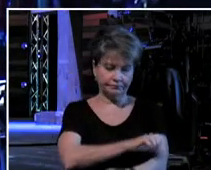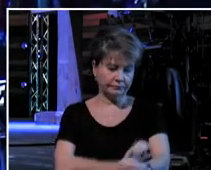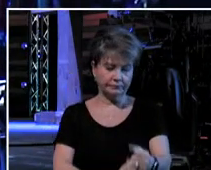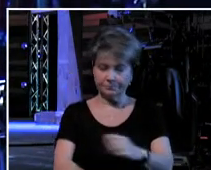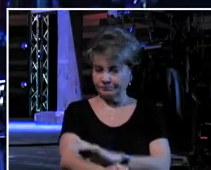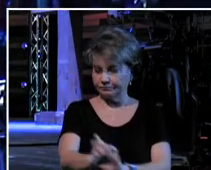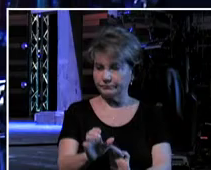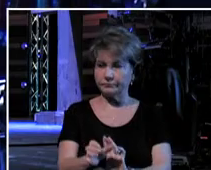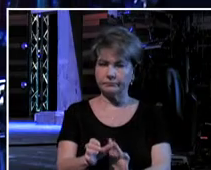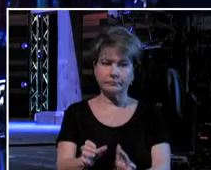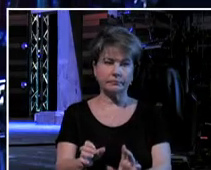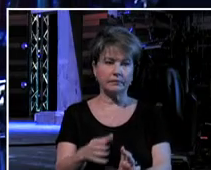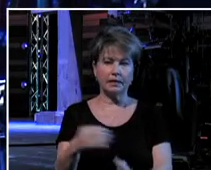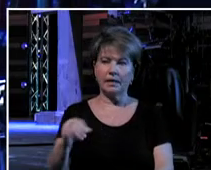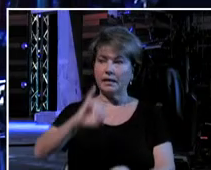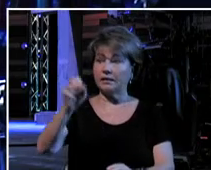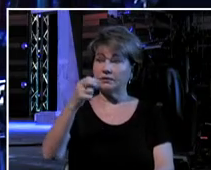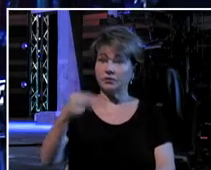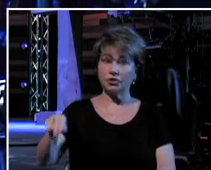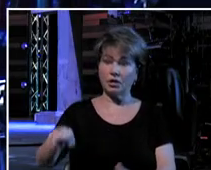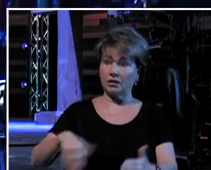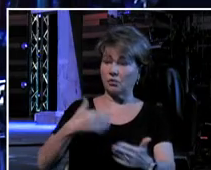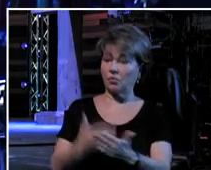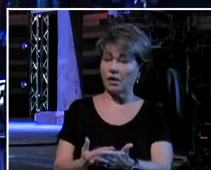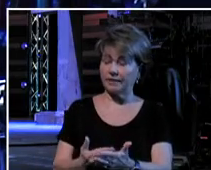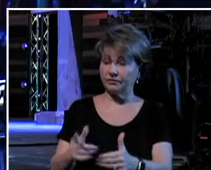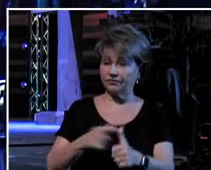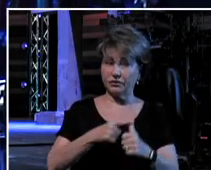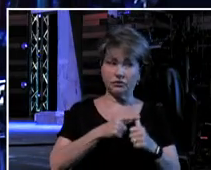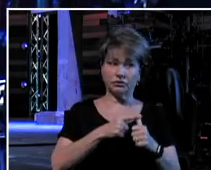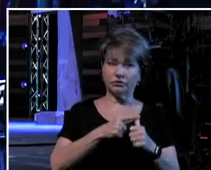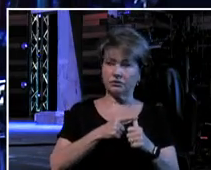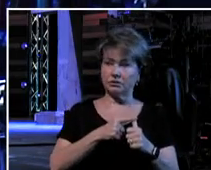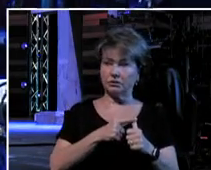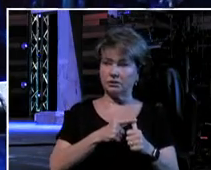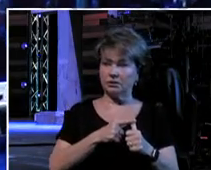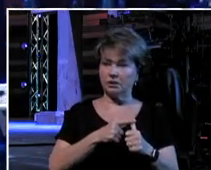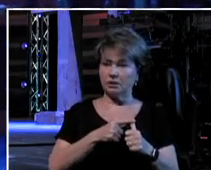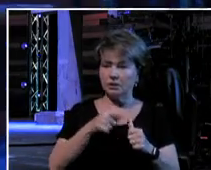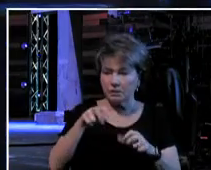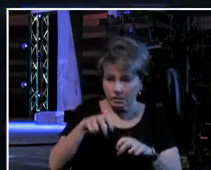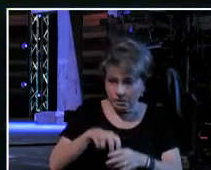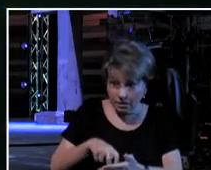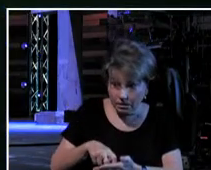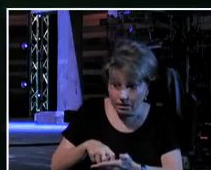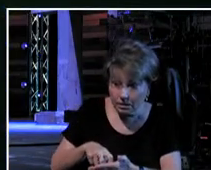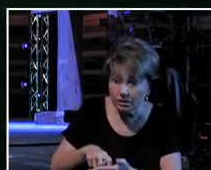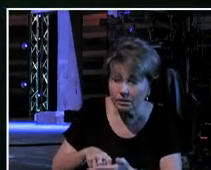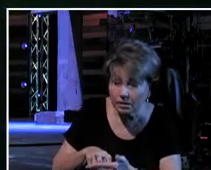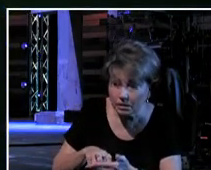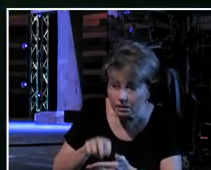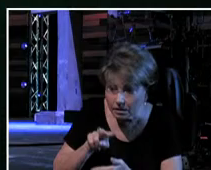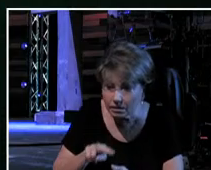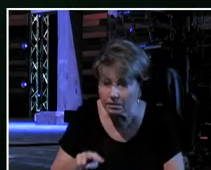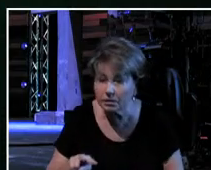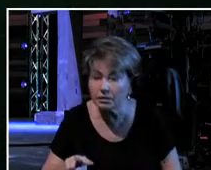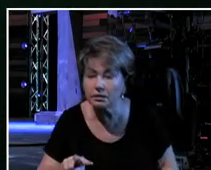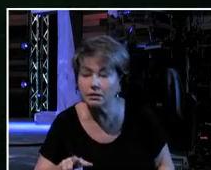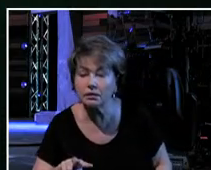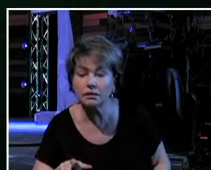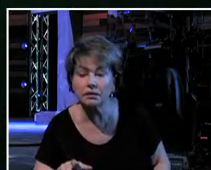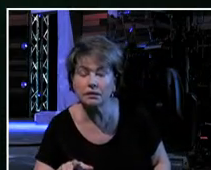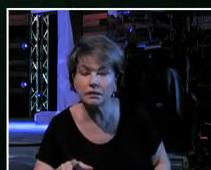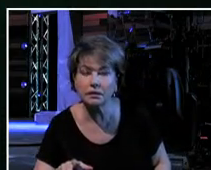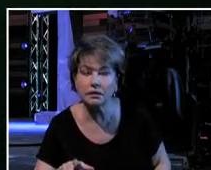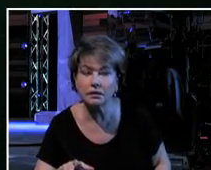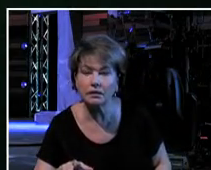happens. John arrives. He gets there first. In stooping to look, that word look in the Greek is blepe, and